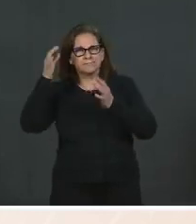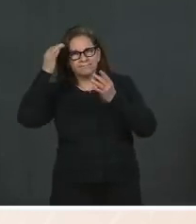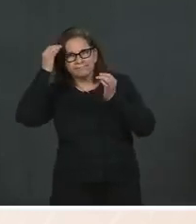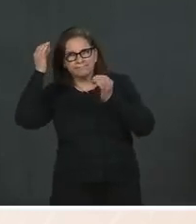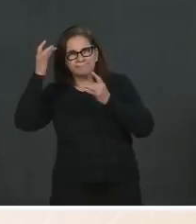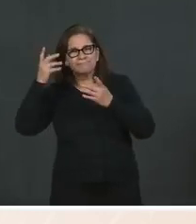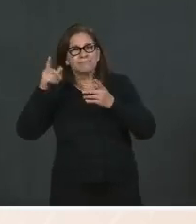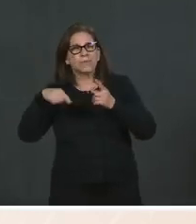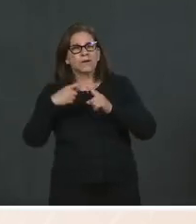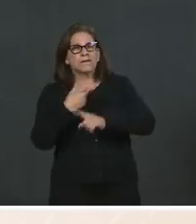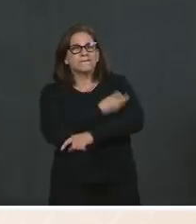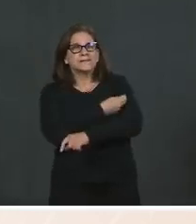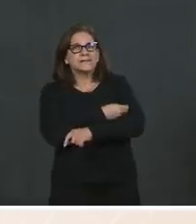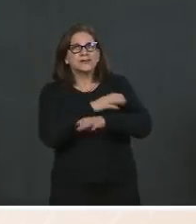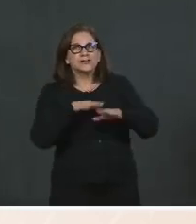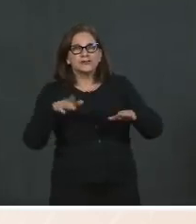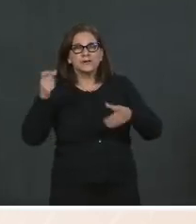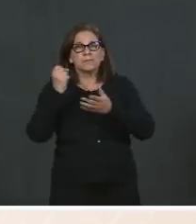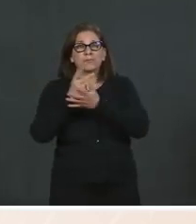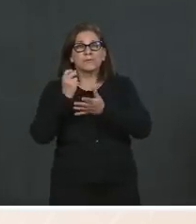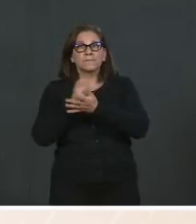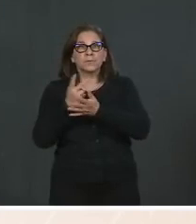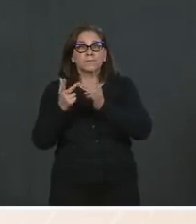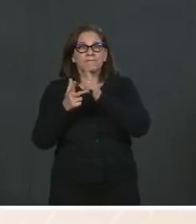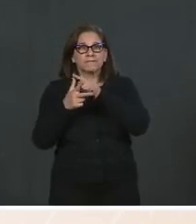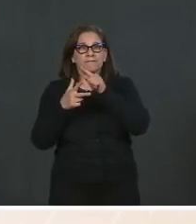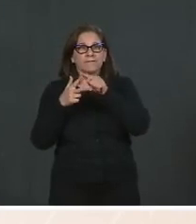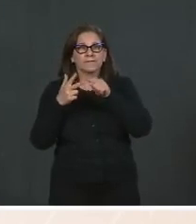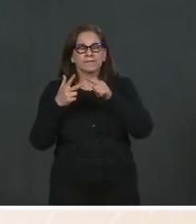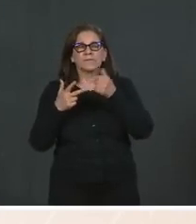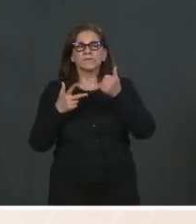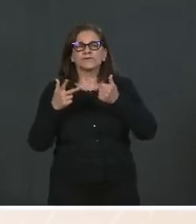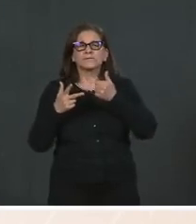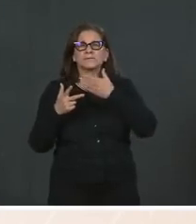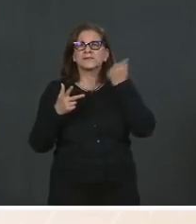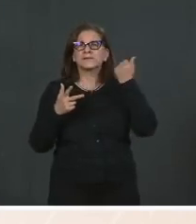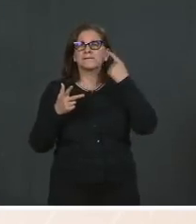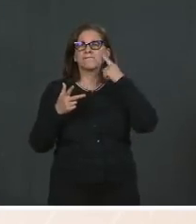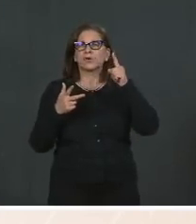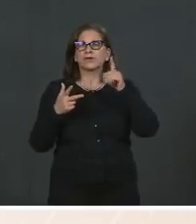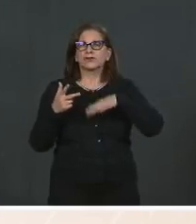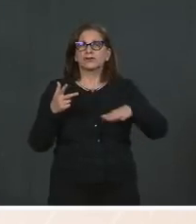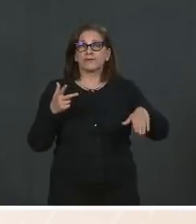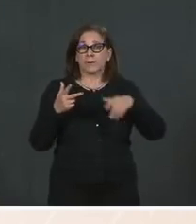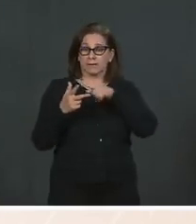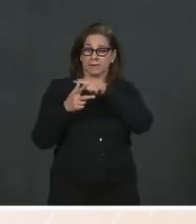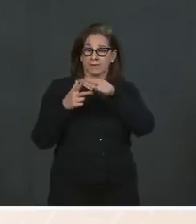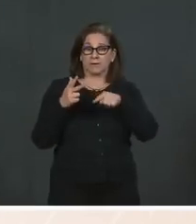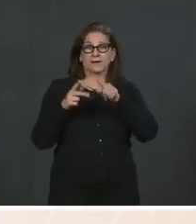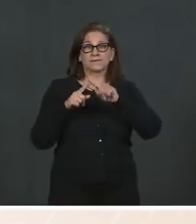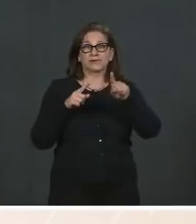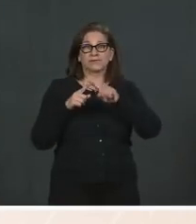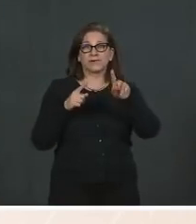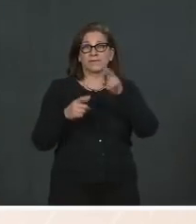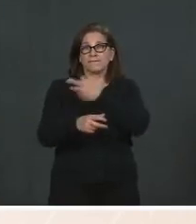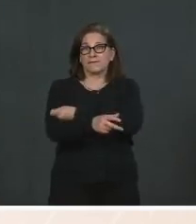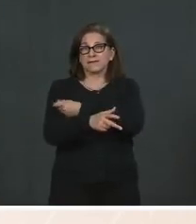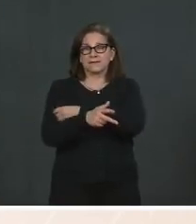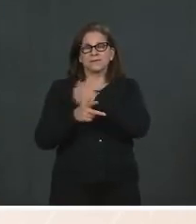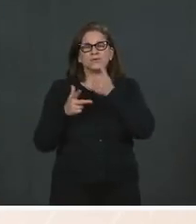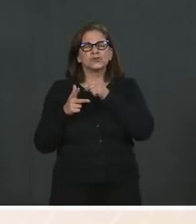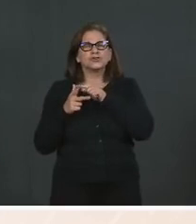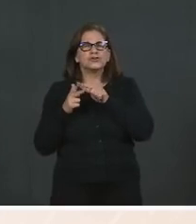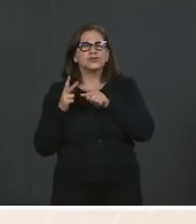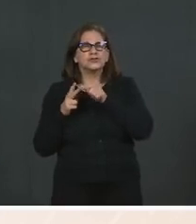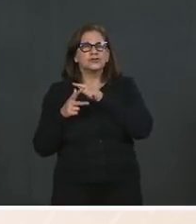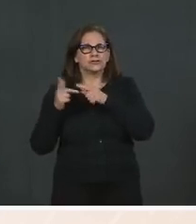vaccines, or which one is the best for children. So we will rely on the advice and counsel of our health and medical experts on that front. And just one more, when should we